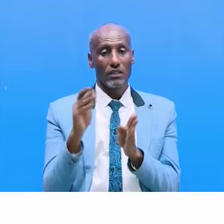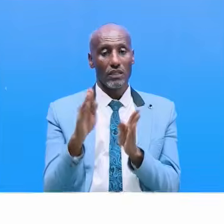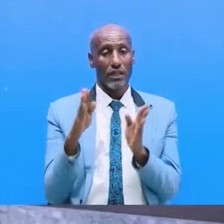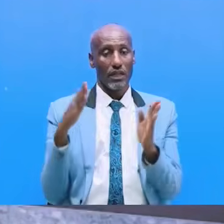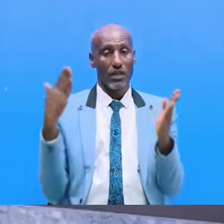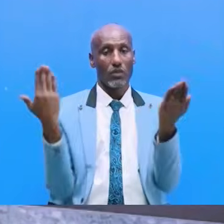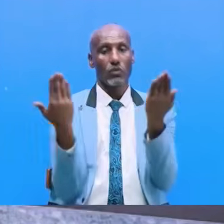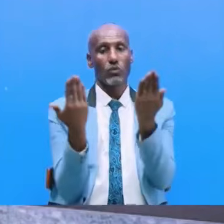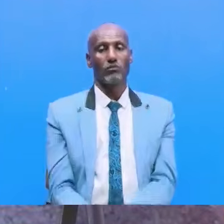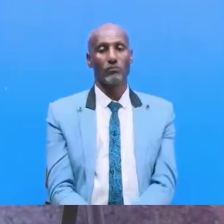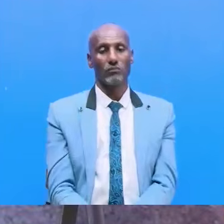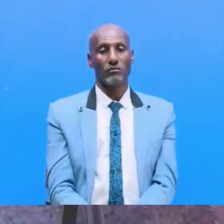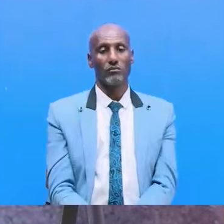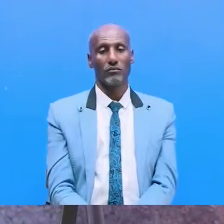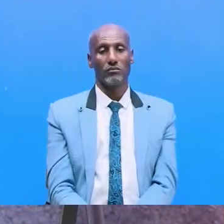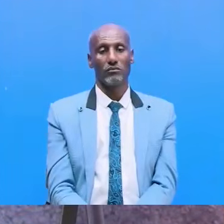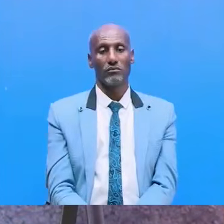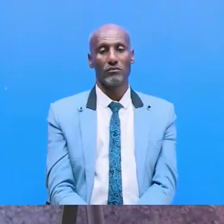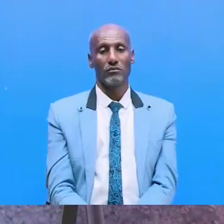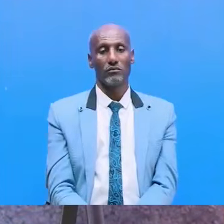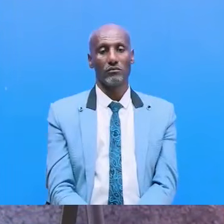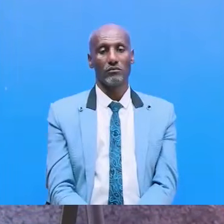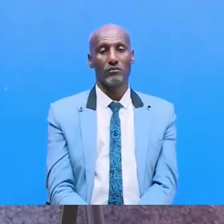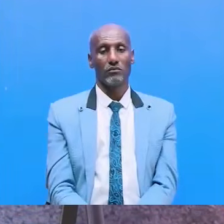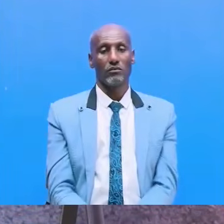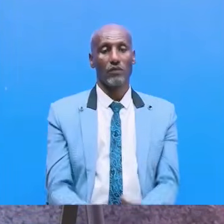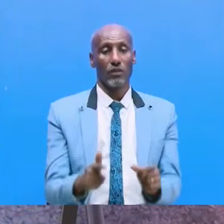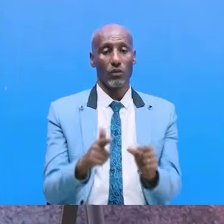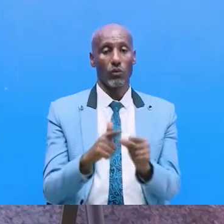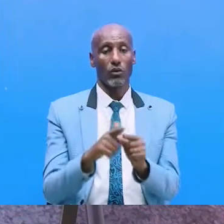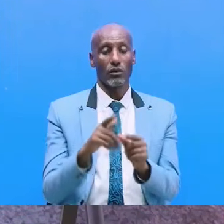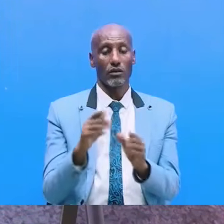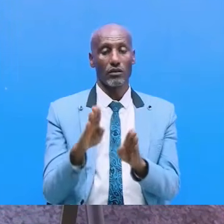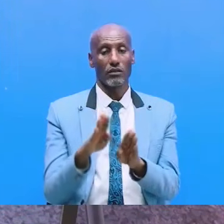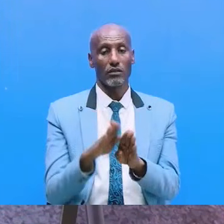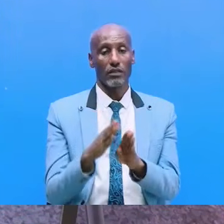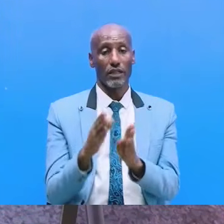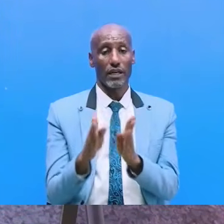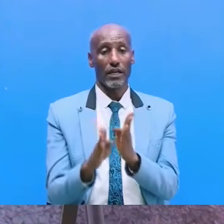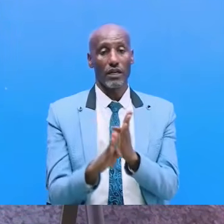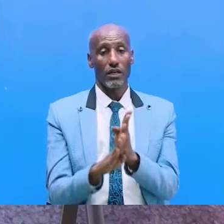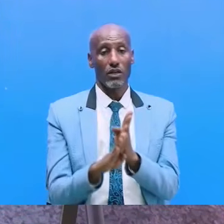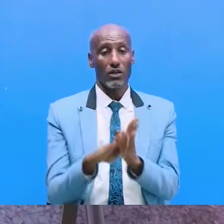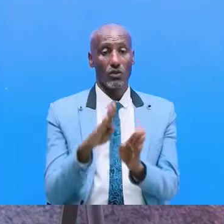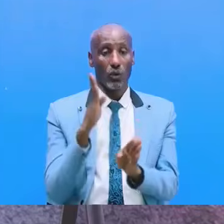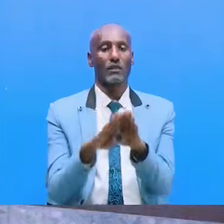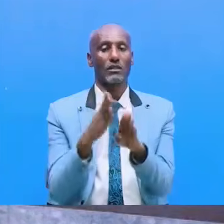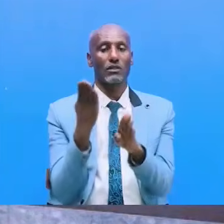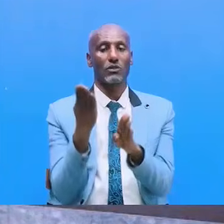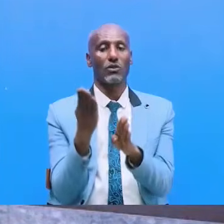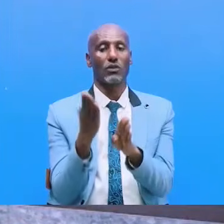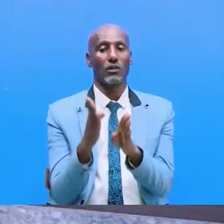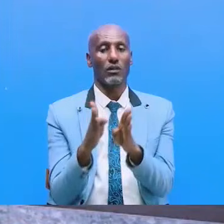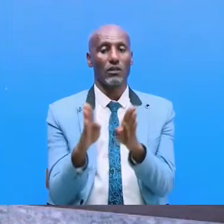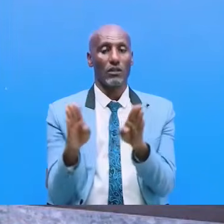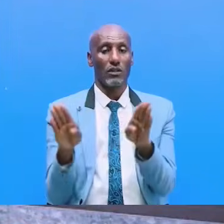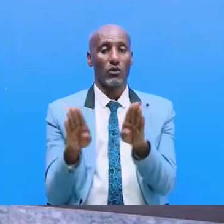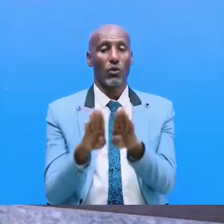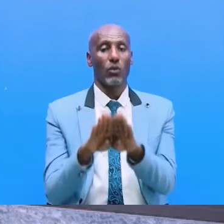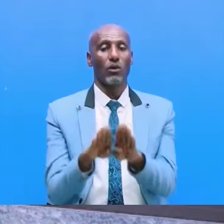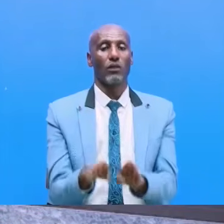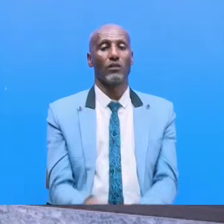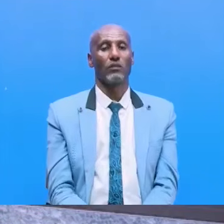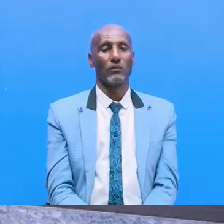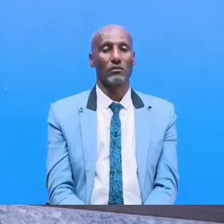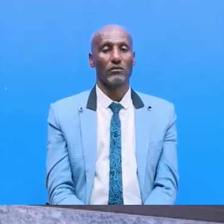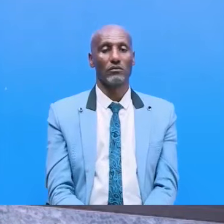close the door. Here is the word which is door. Please close the door. Please close the door.